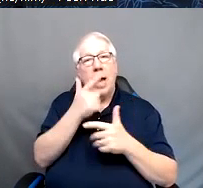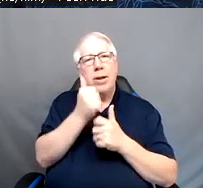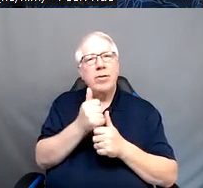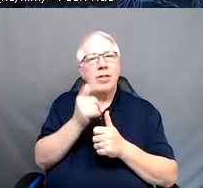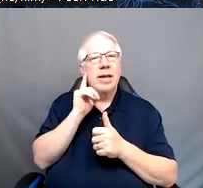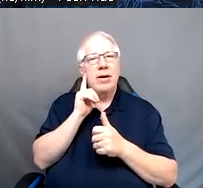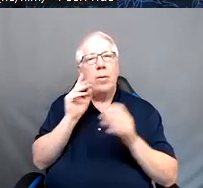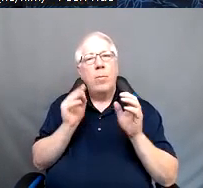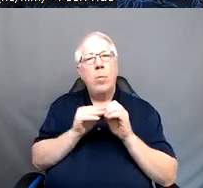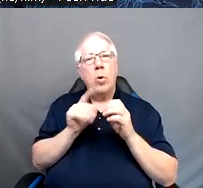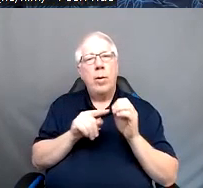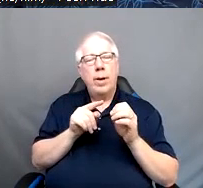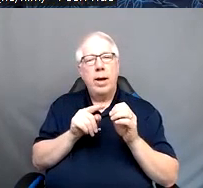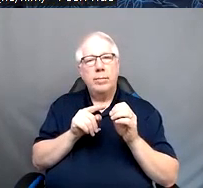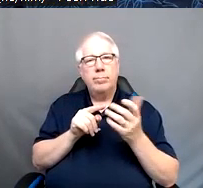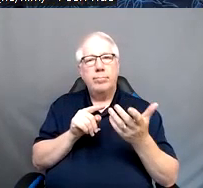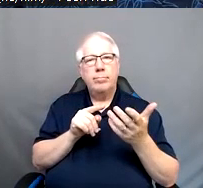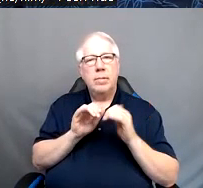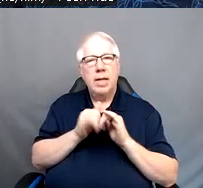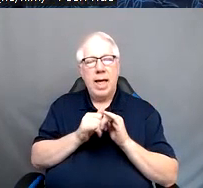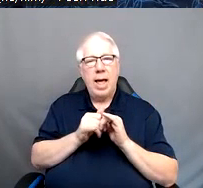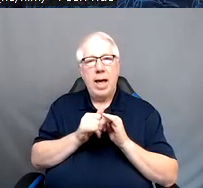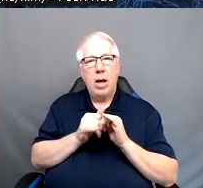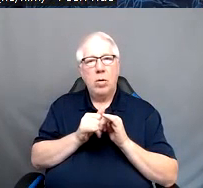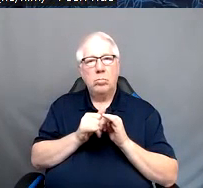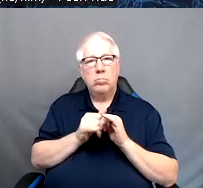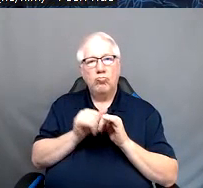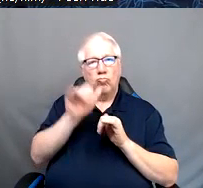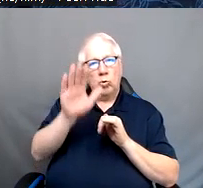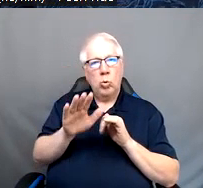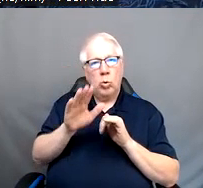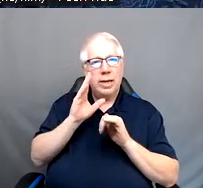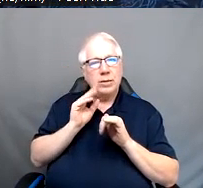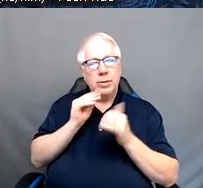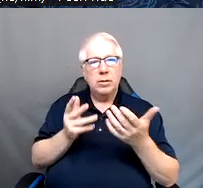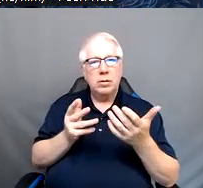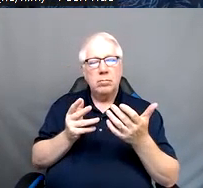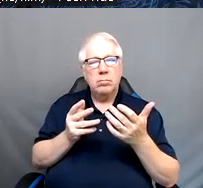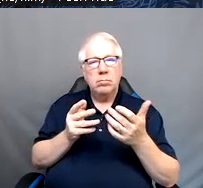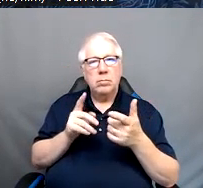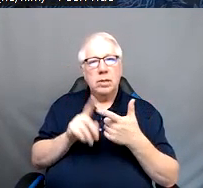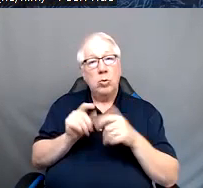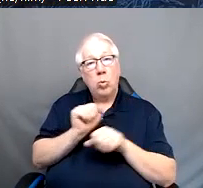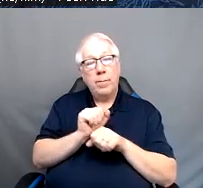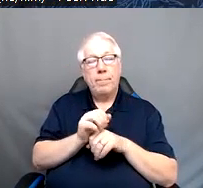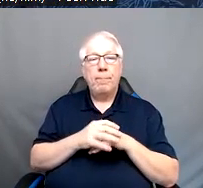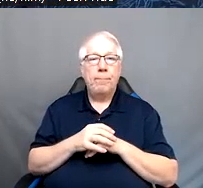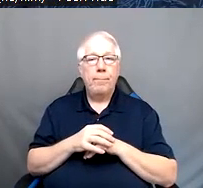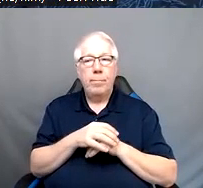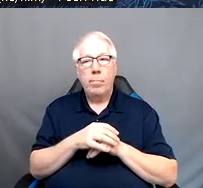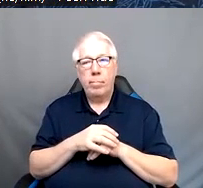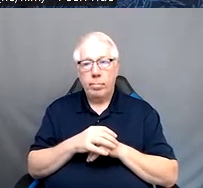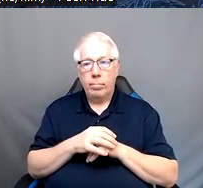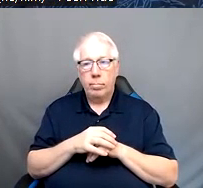little bit more about how you bring your lived experience, if you do, into your work.